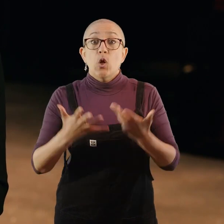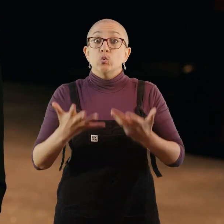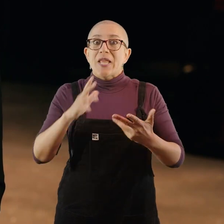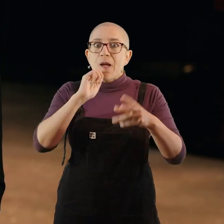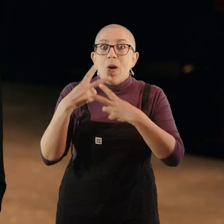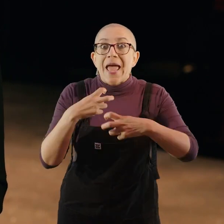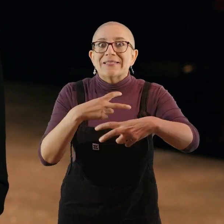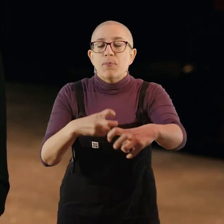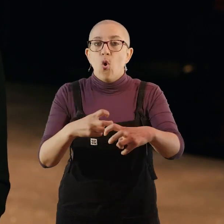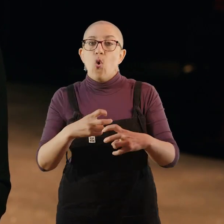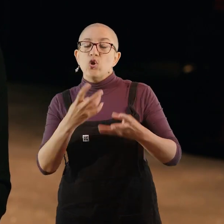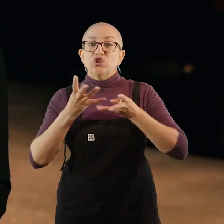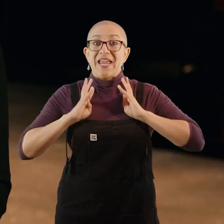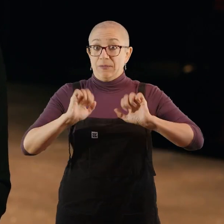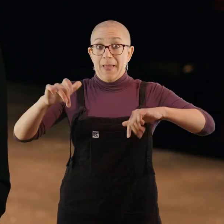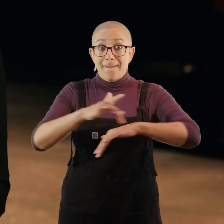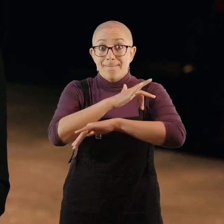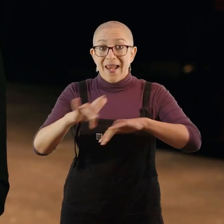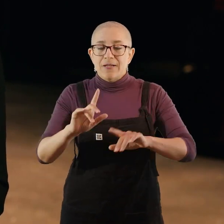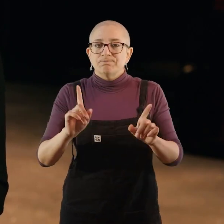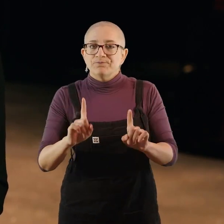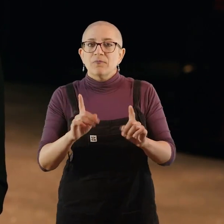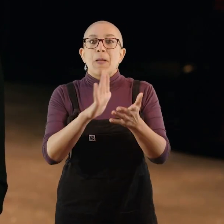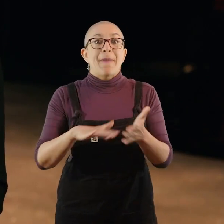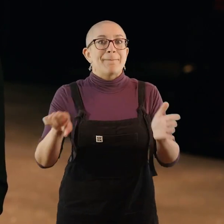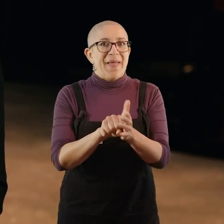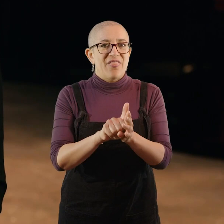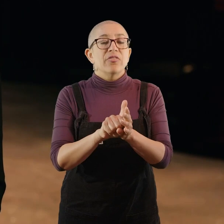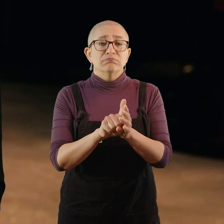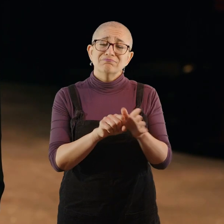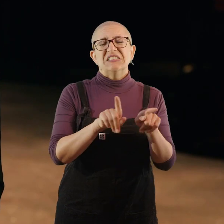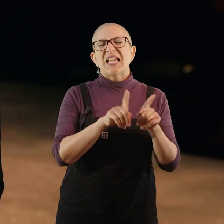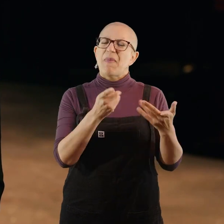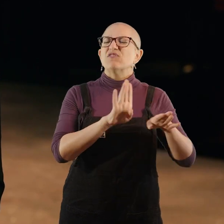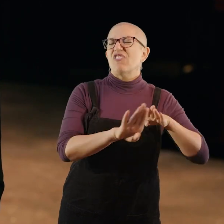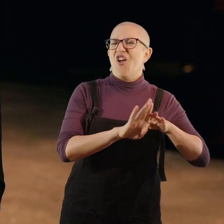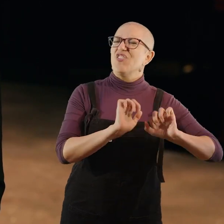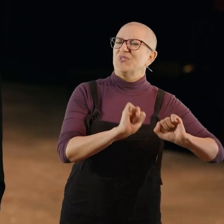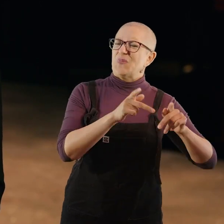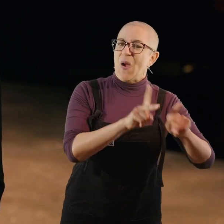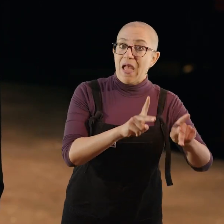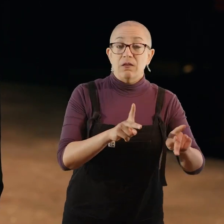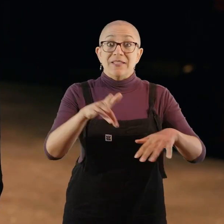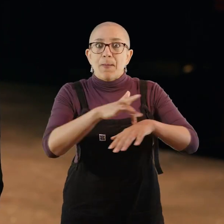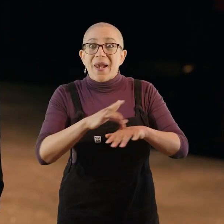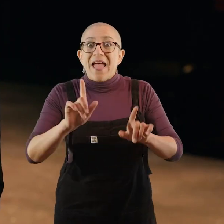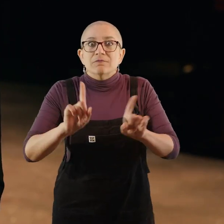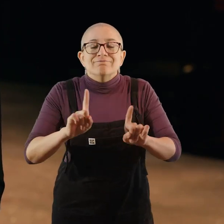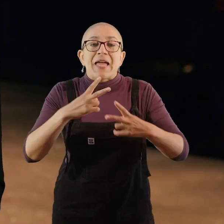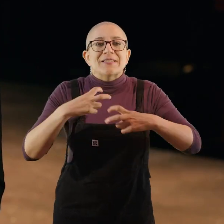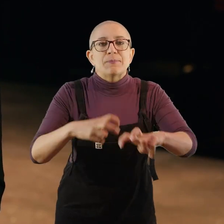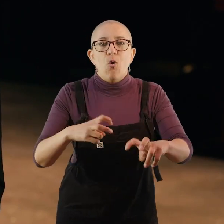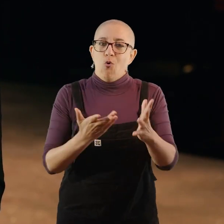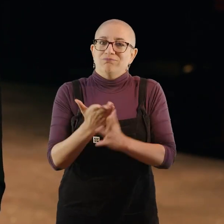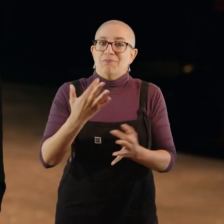exploring Shakespeare's tragedy Macbeth, as we do in rehearsals, as a play to be explored for performance. We will discuss the meaning of